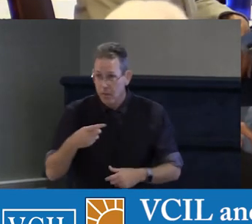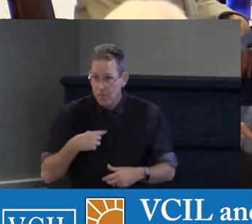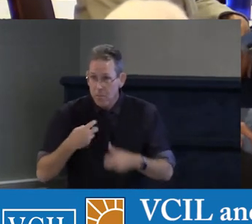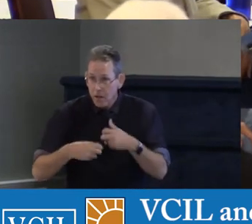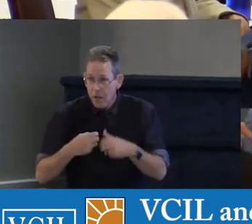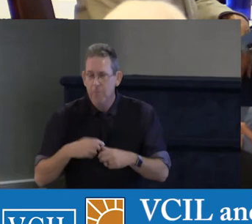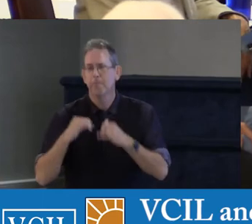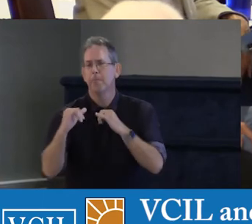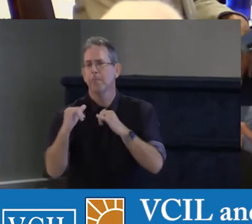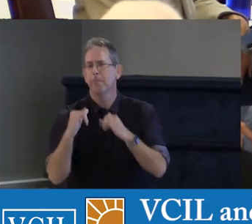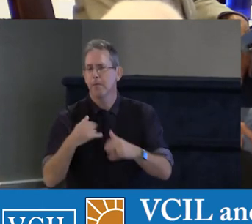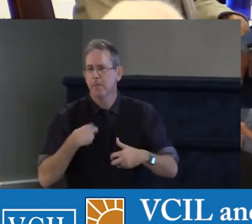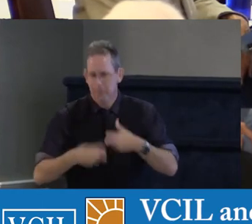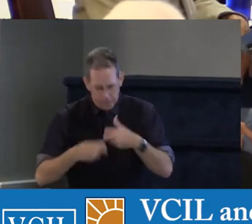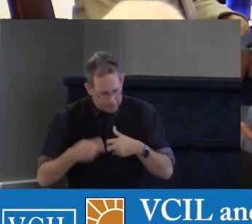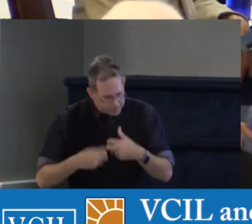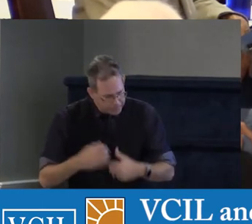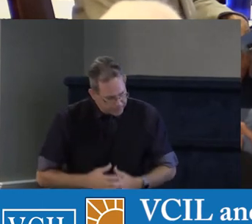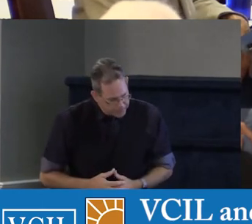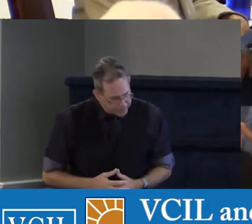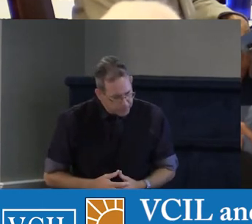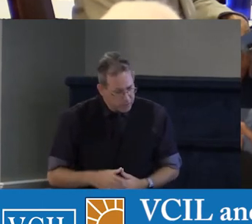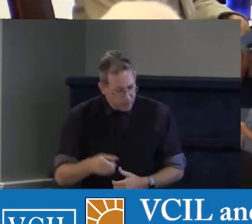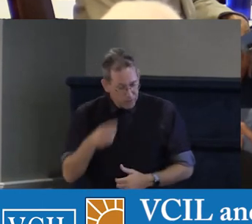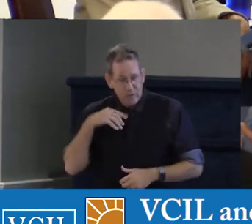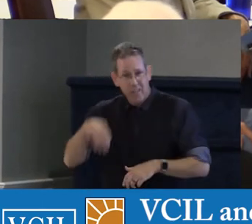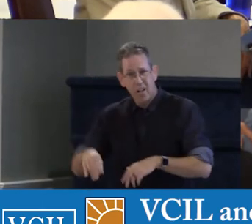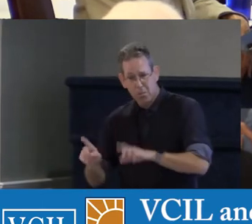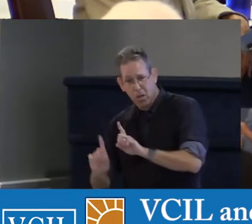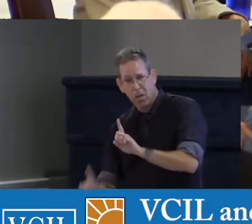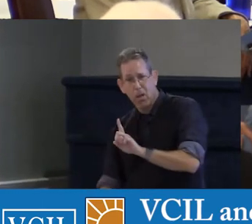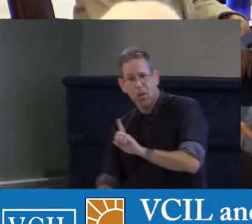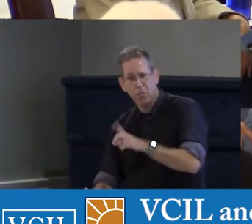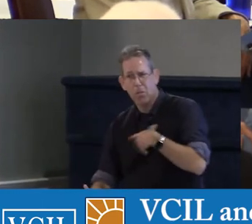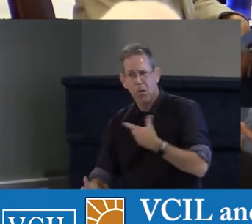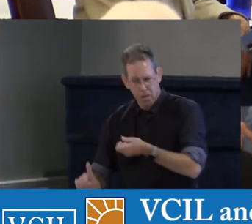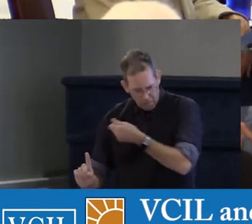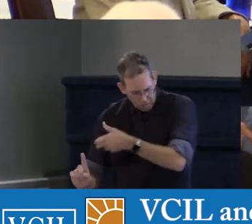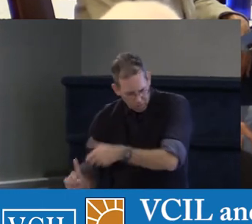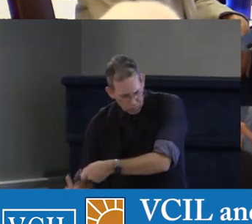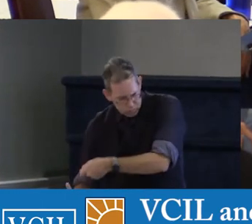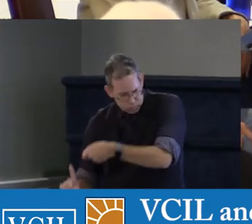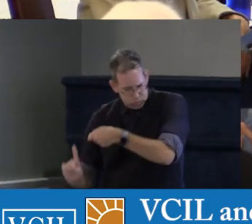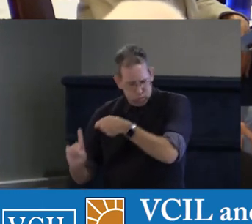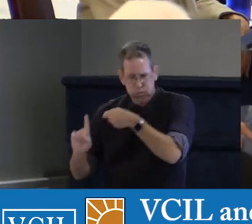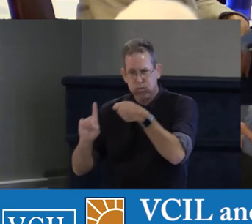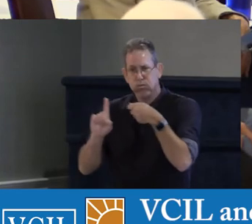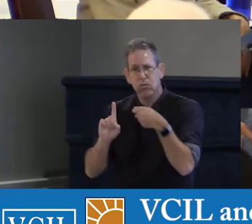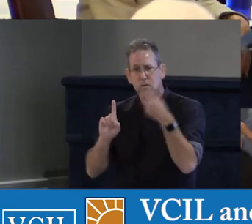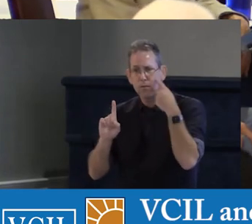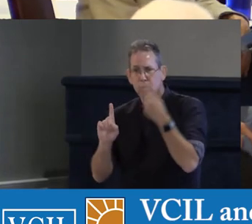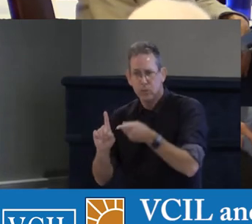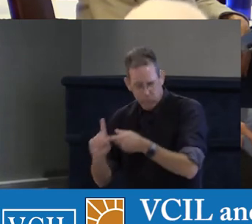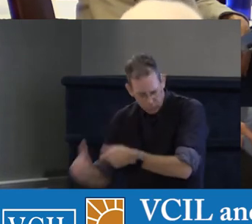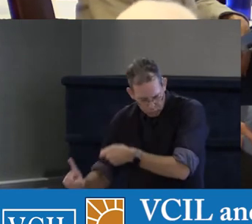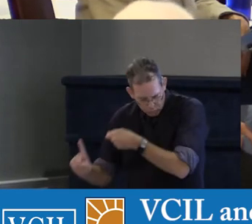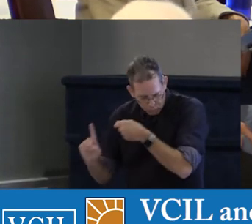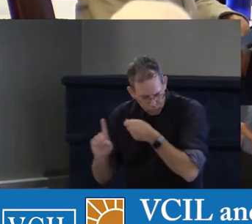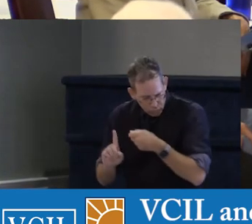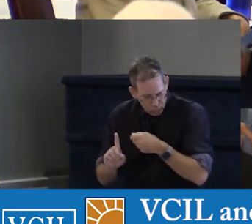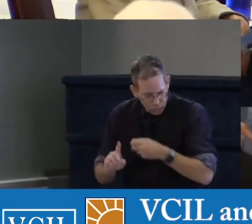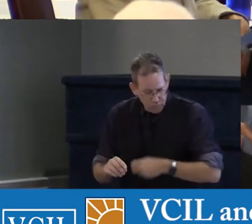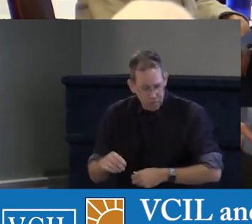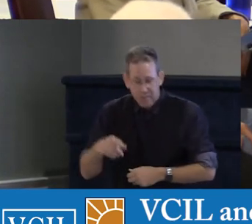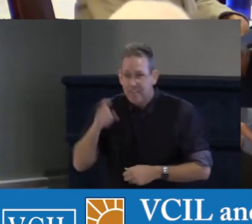too. If you're standing at the bottom, I'll reach out for you. If you need someone to lean